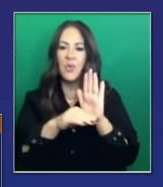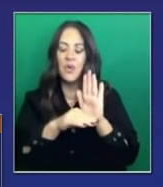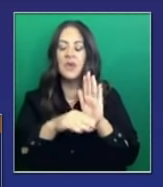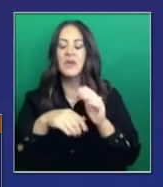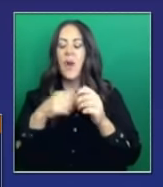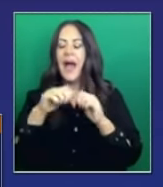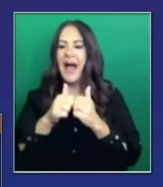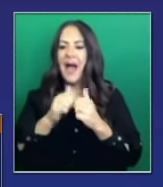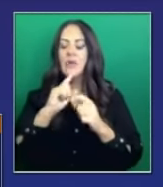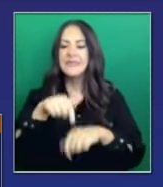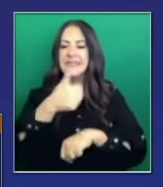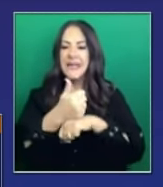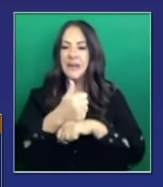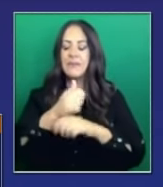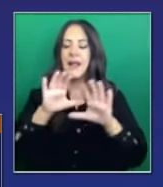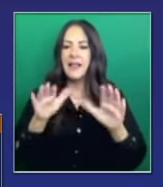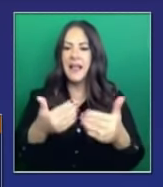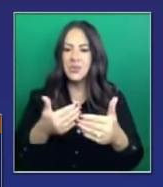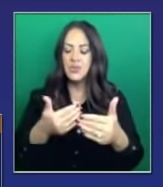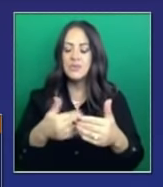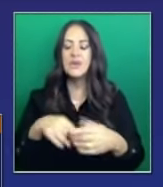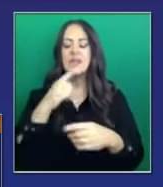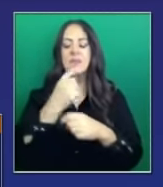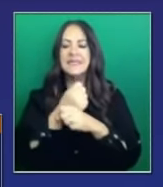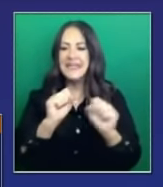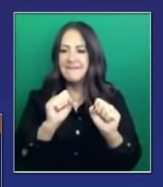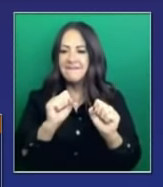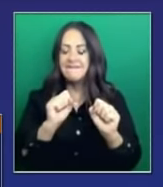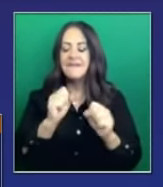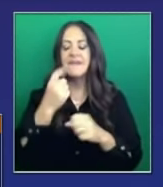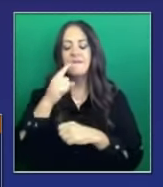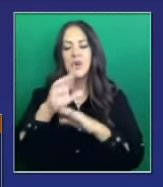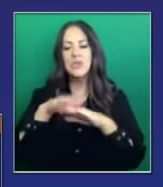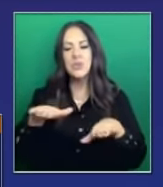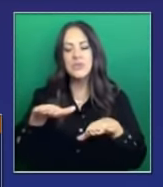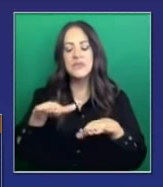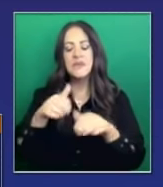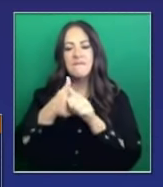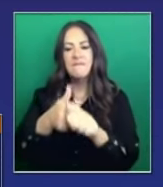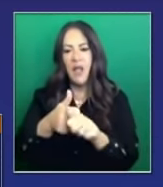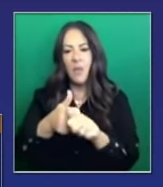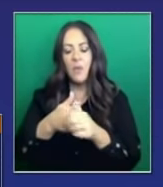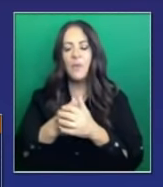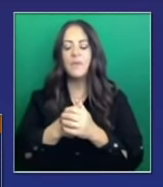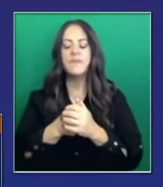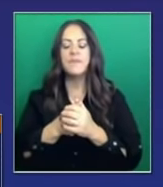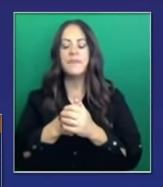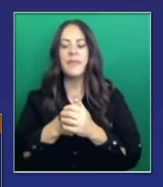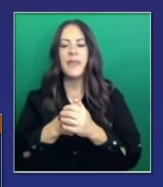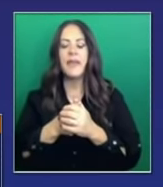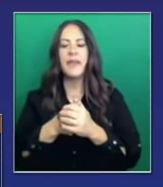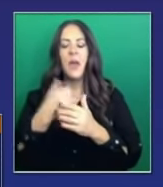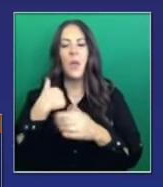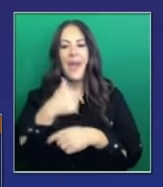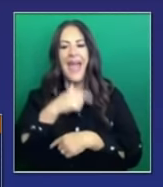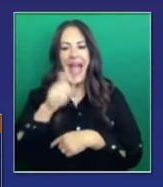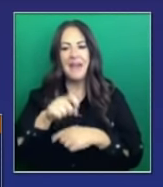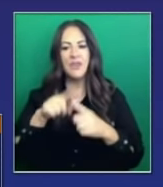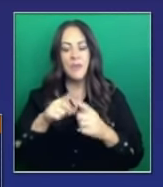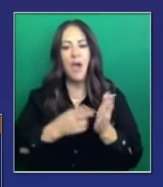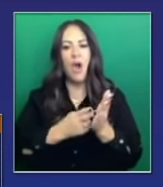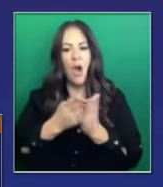focus on accountability. We have to focus on issues associated with being much more transparent and much more